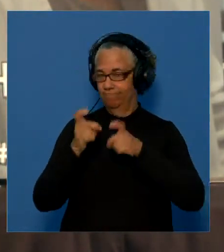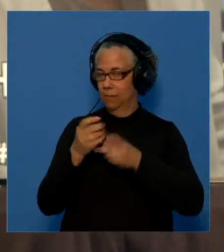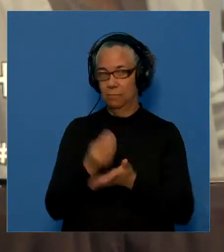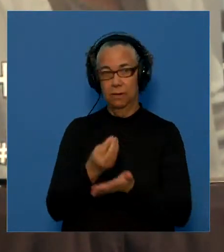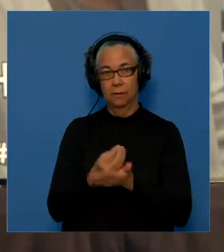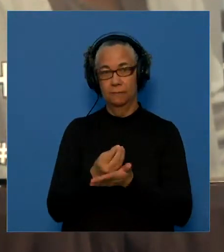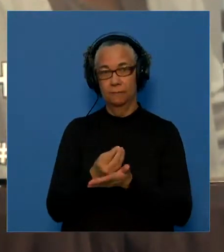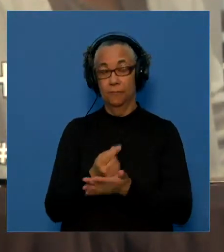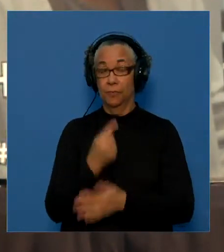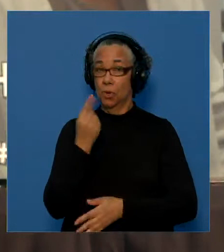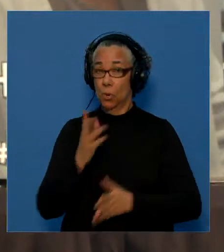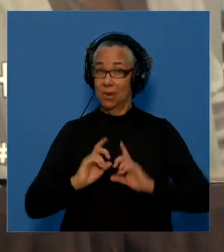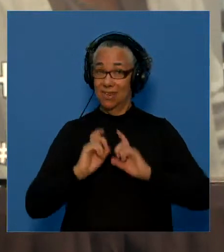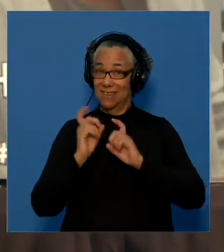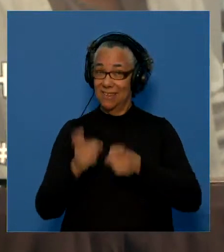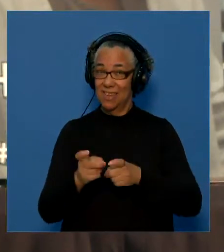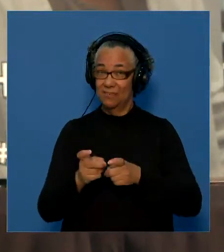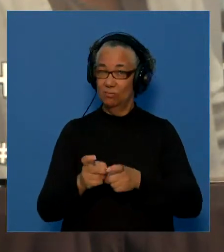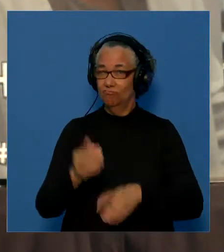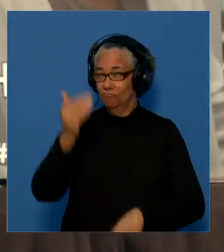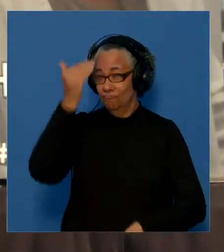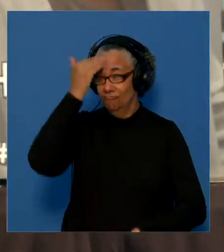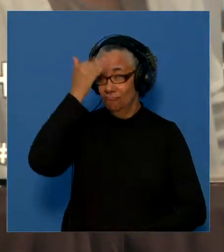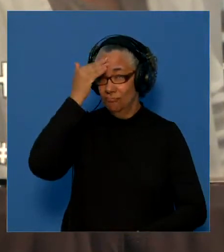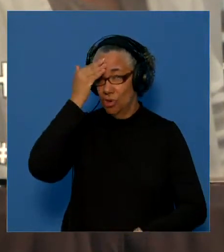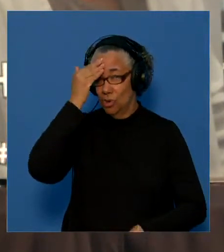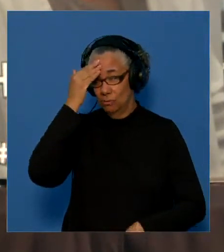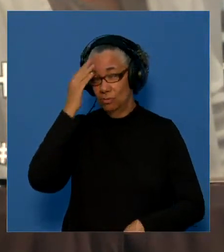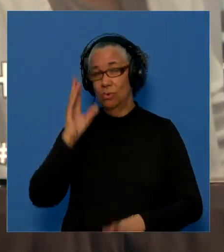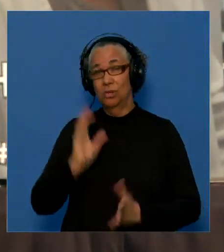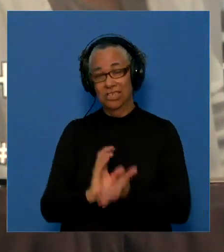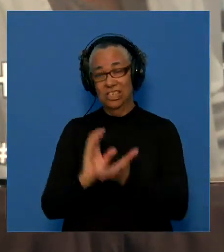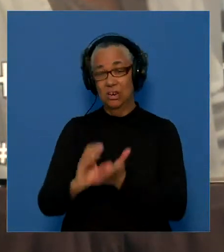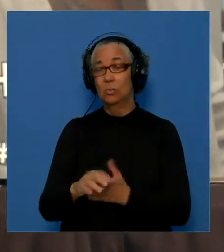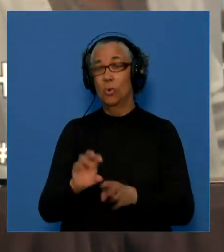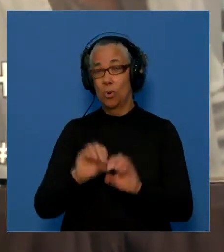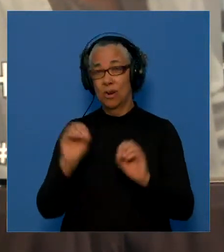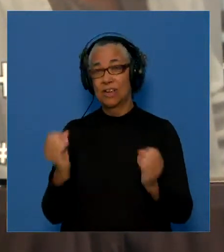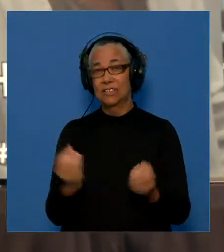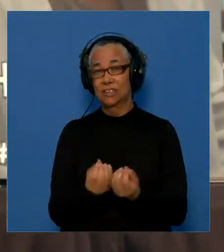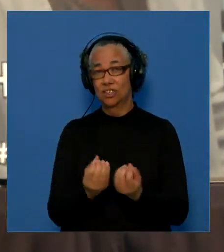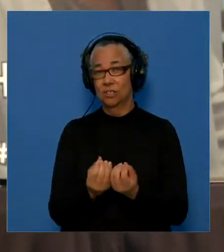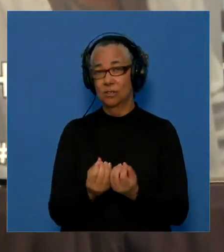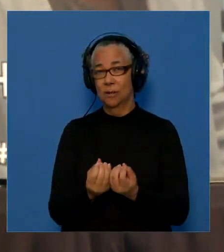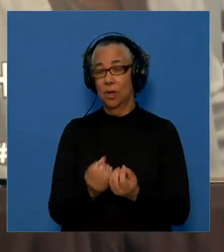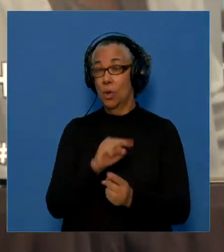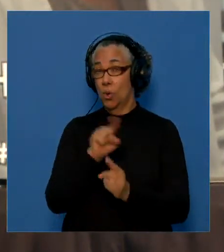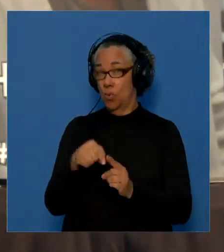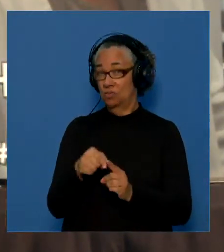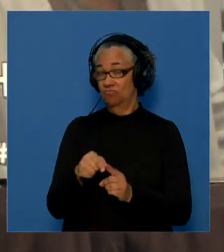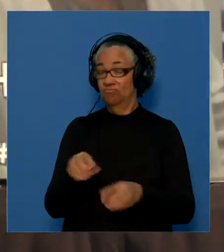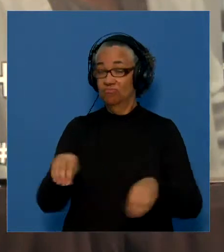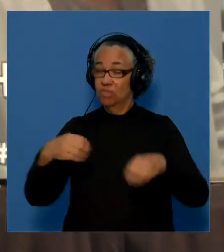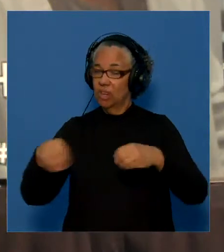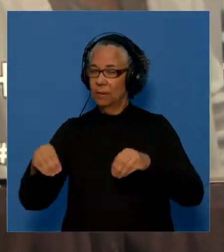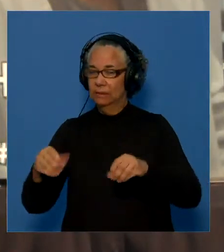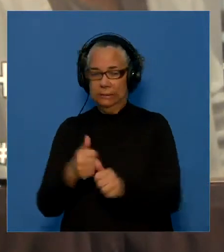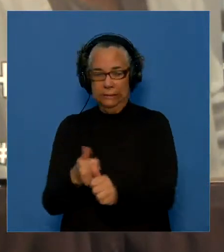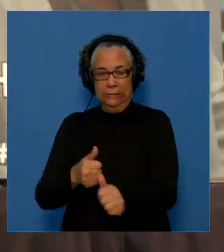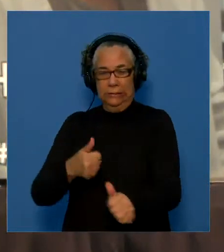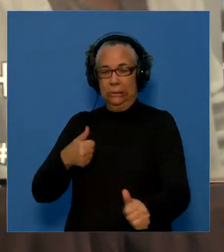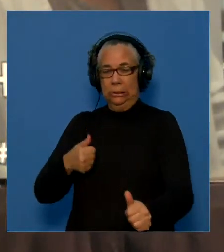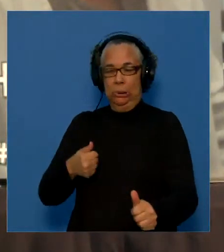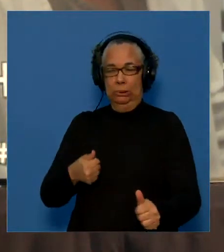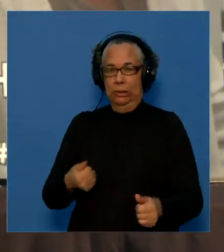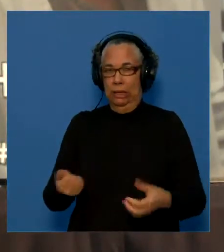Only donate to recognized charitable organizations. When out shopping, avoid carrying large